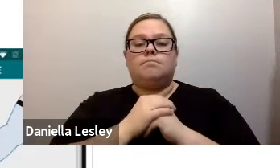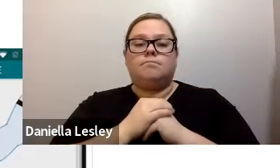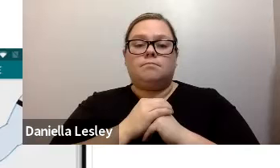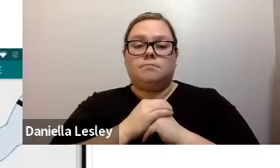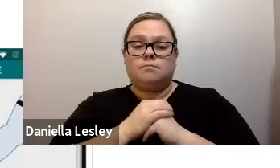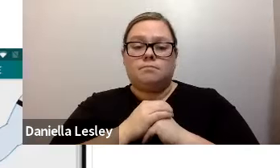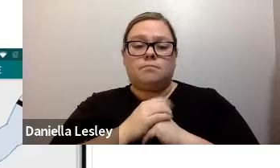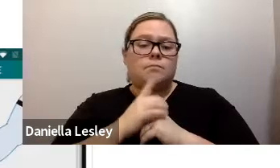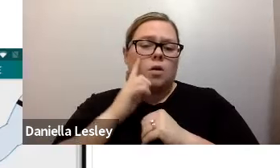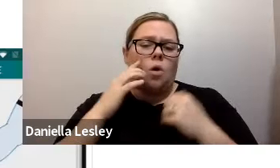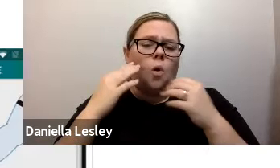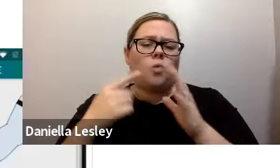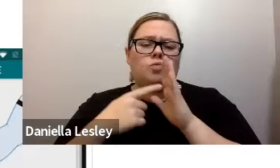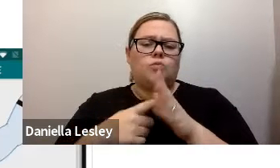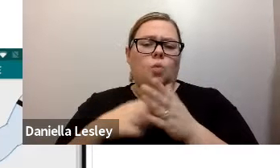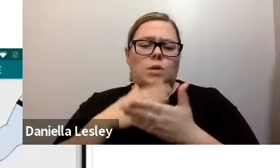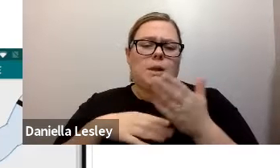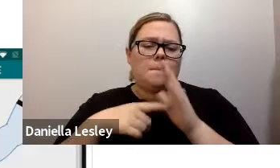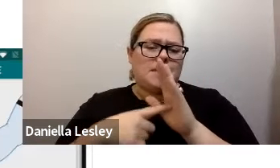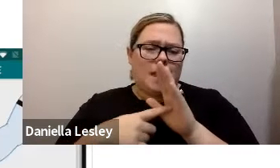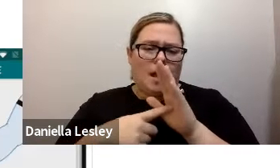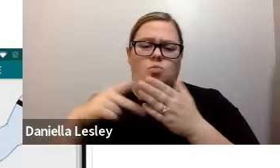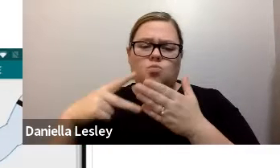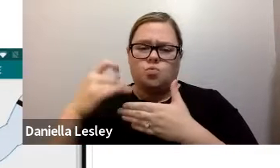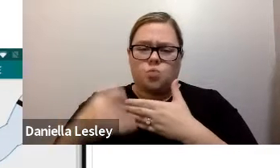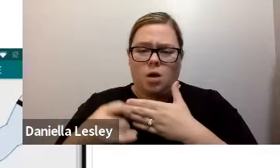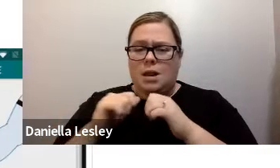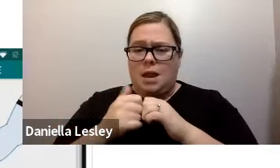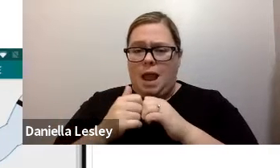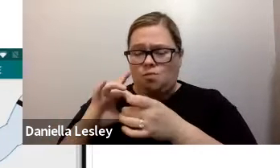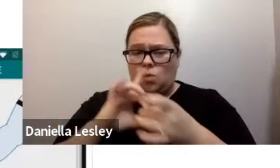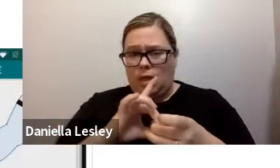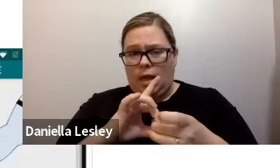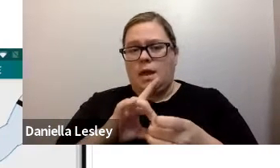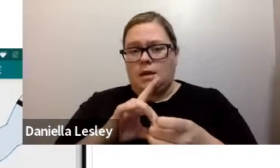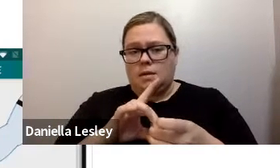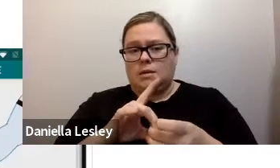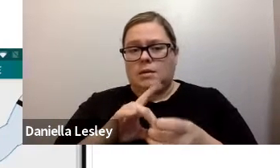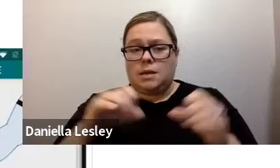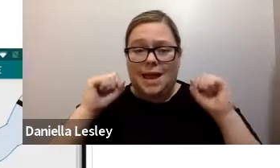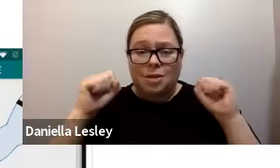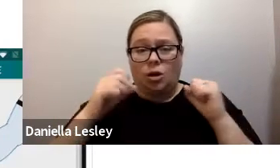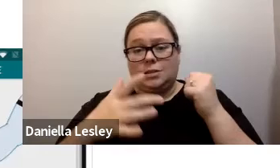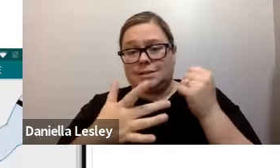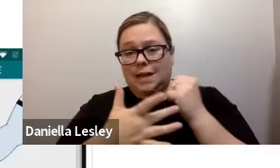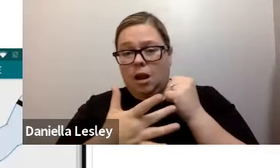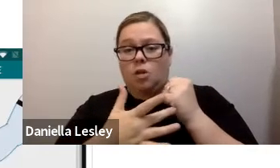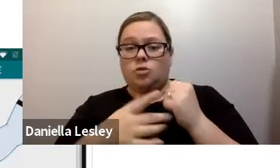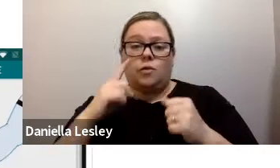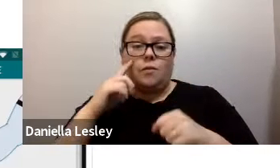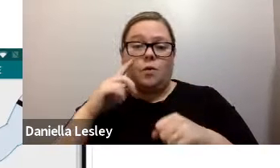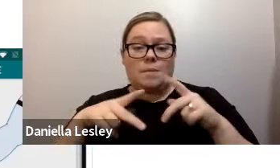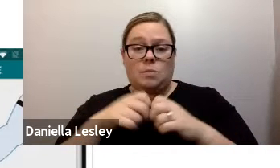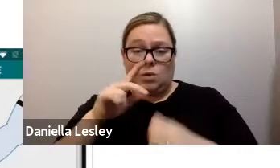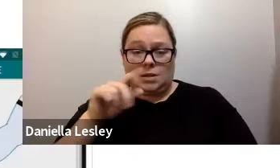So I thought I would just show you some examples of projects and how they relate to exercise technologies for people